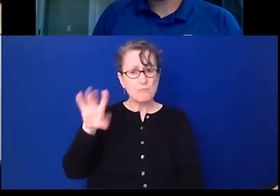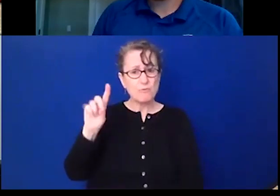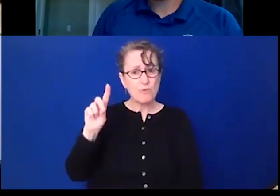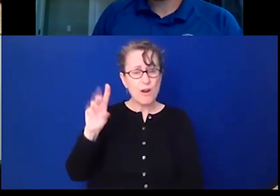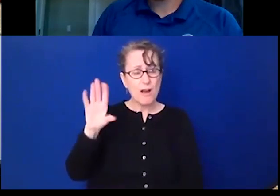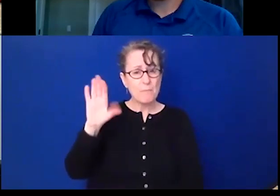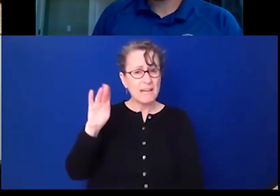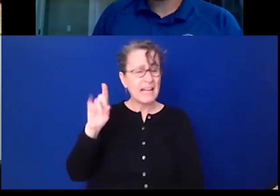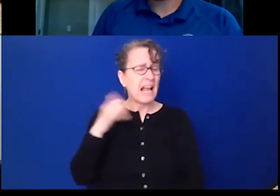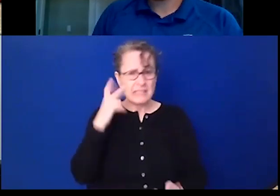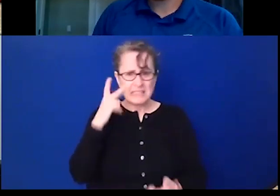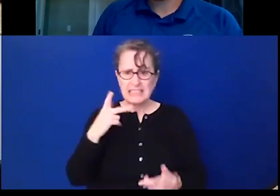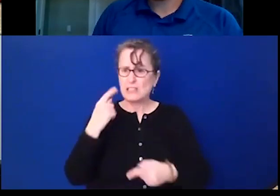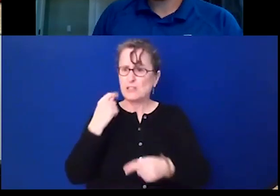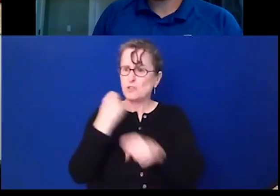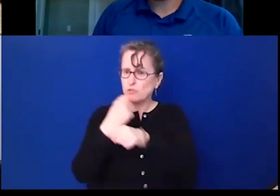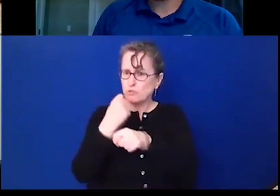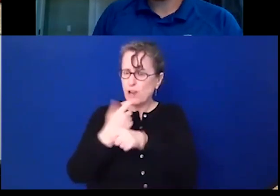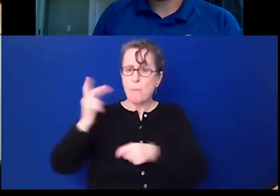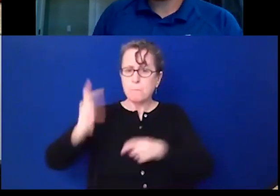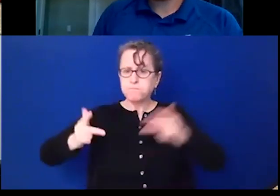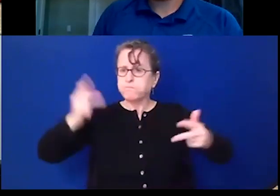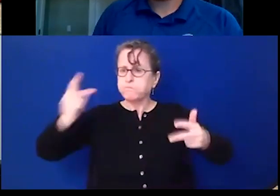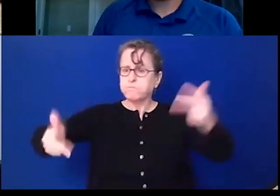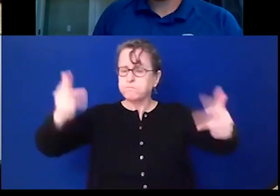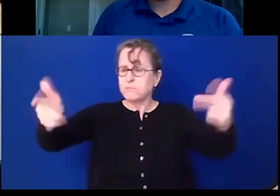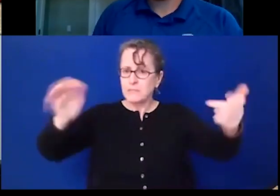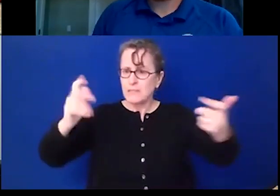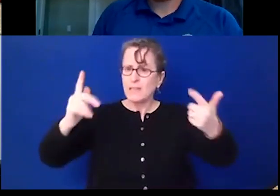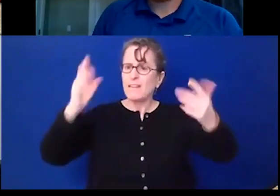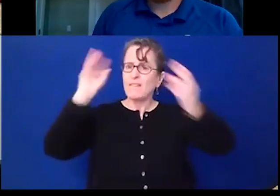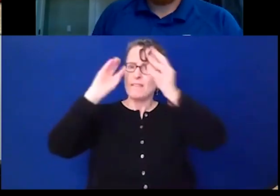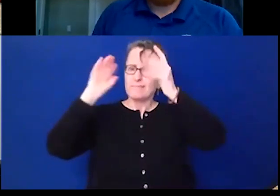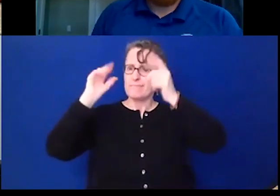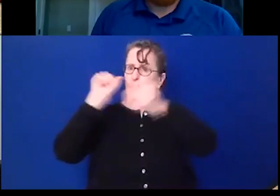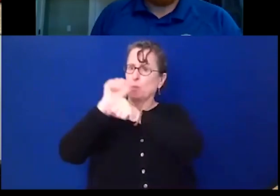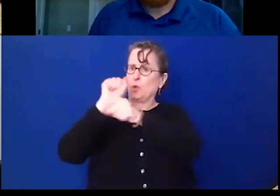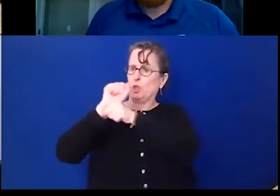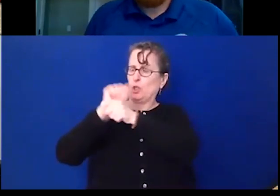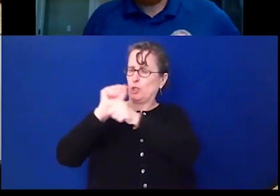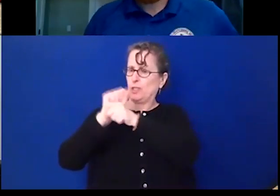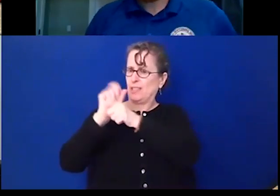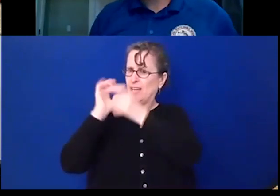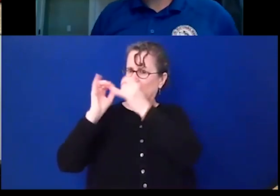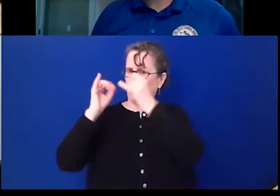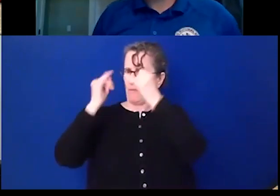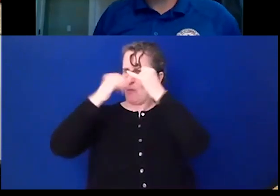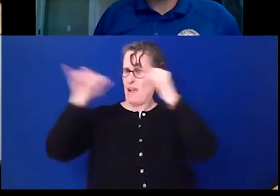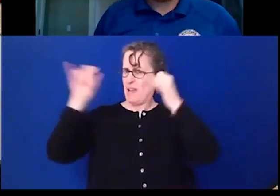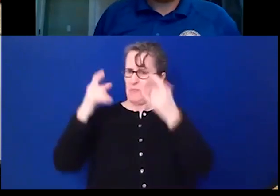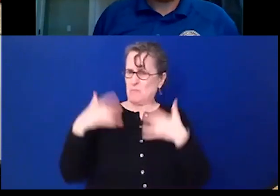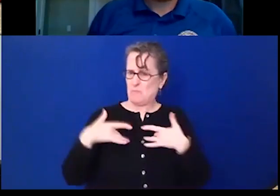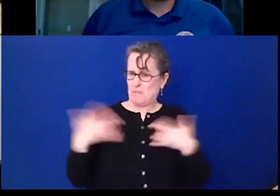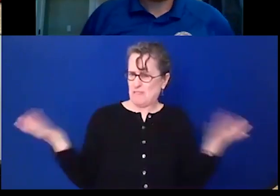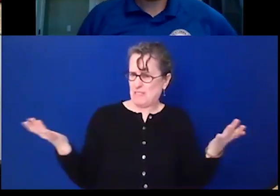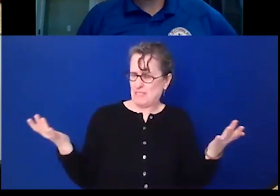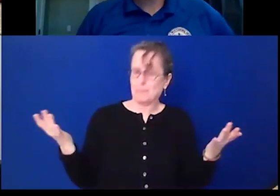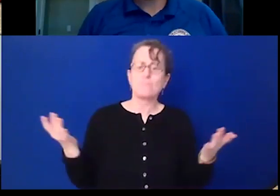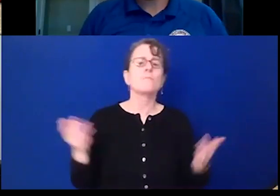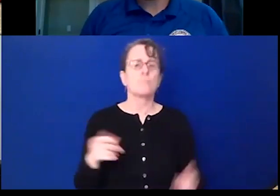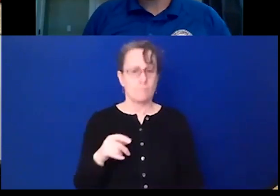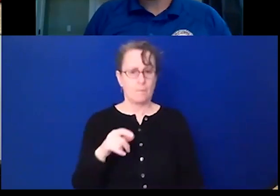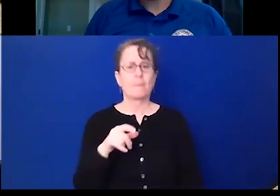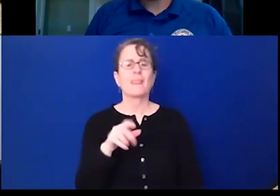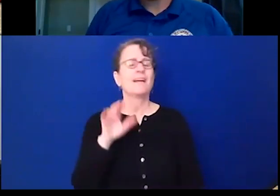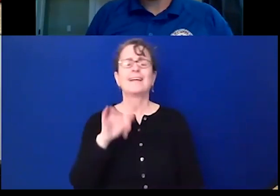over putting up stuff. So I'm just trying to figure out what's going on basically with that. The Consolidated project is